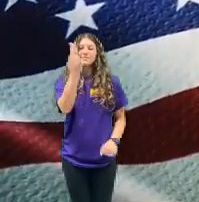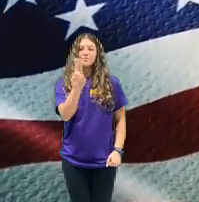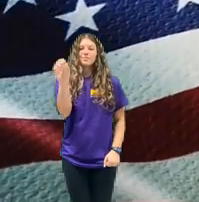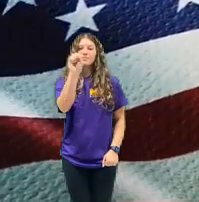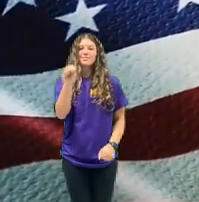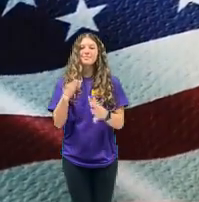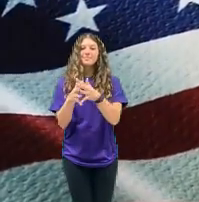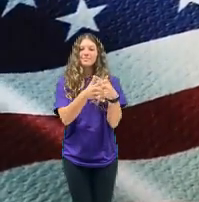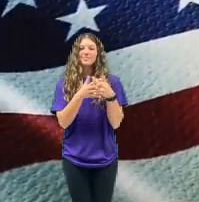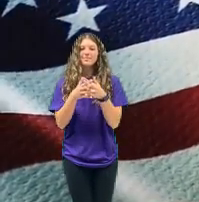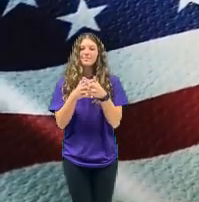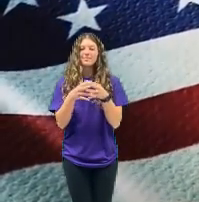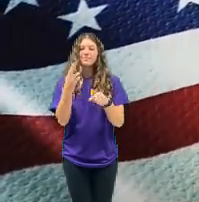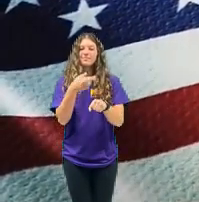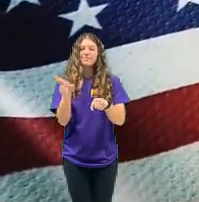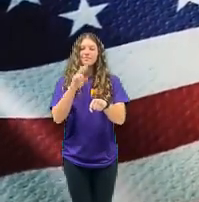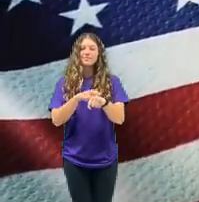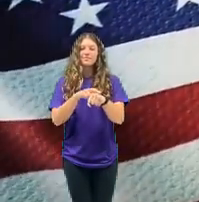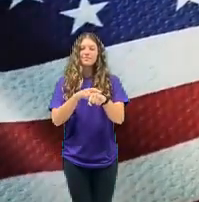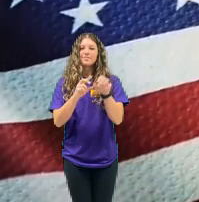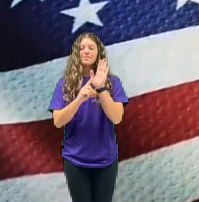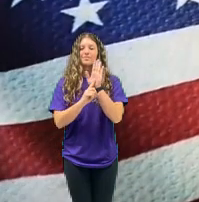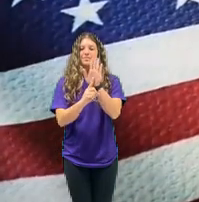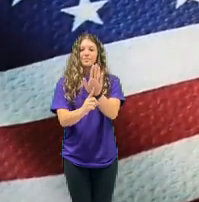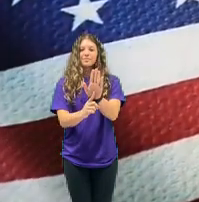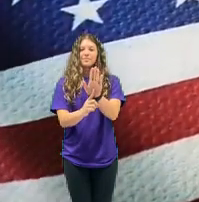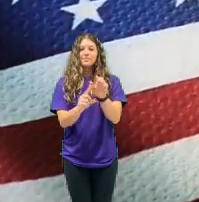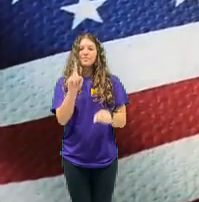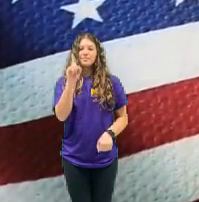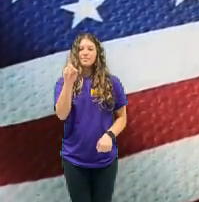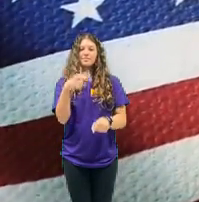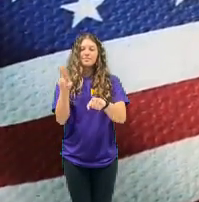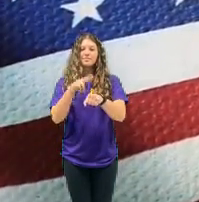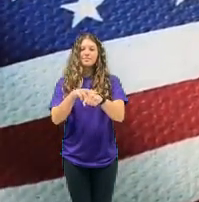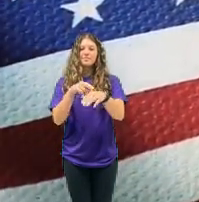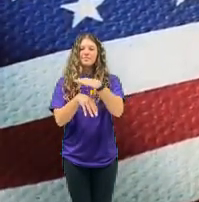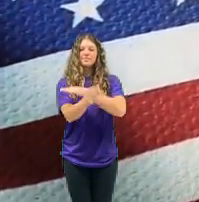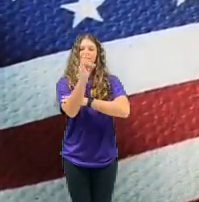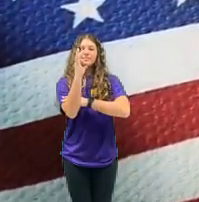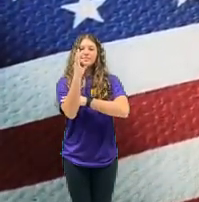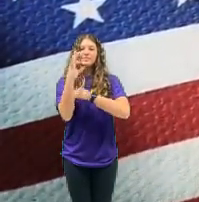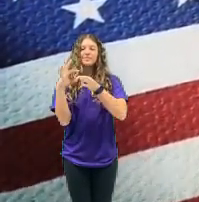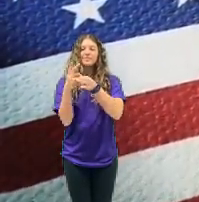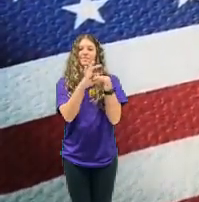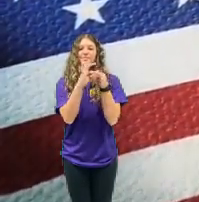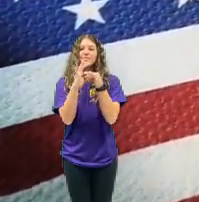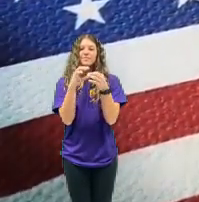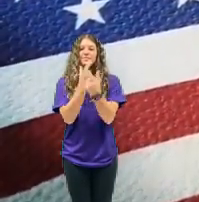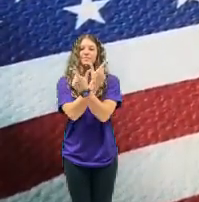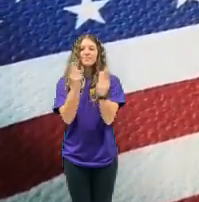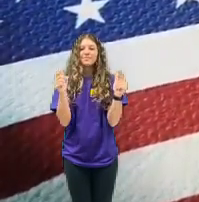the flag of the United States of America, and to the republic for which it stands, one nation, under